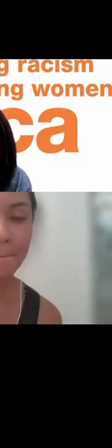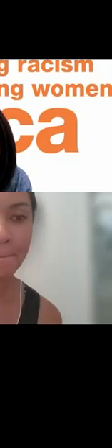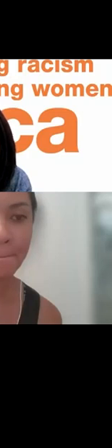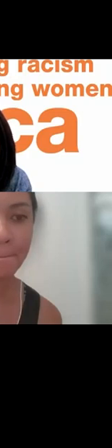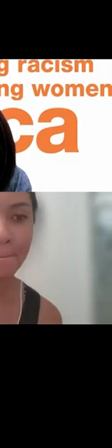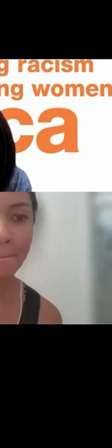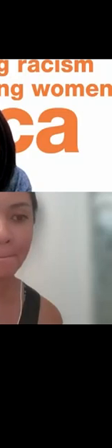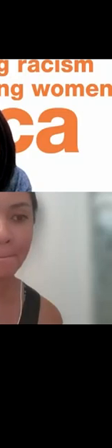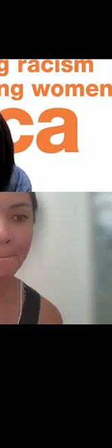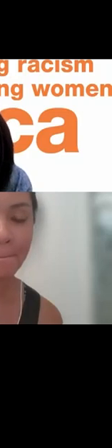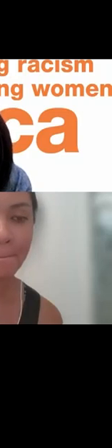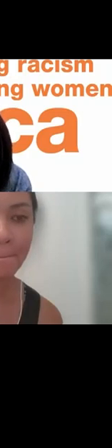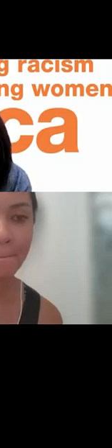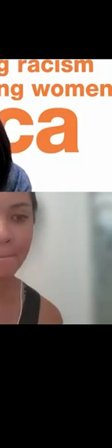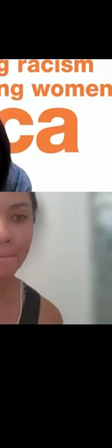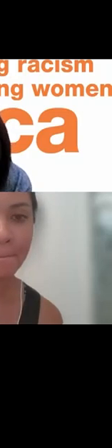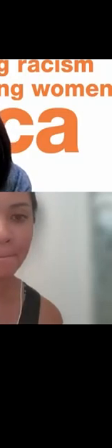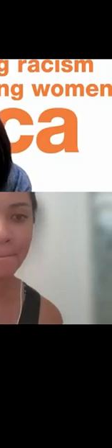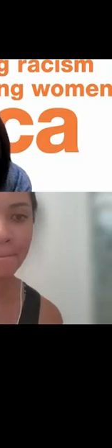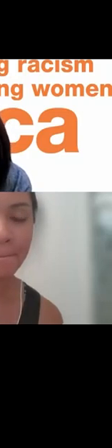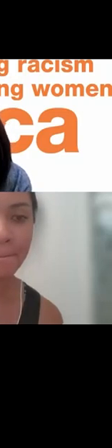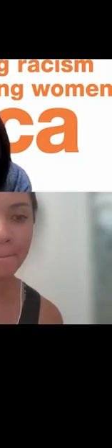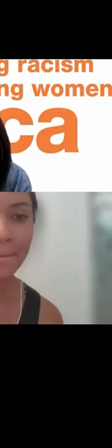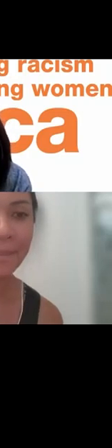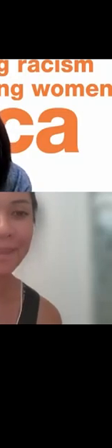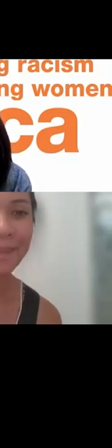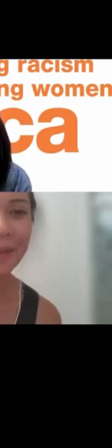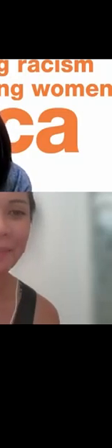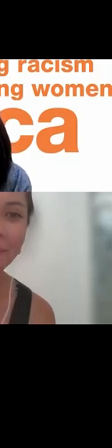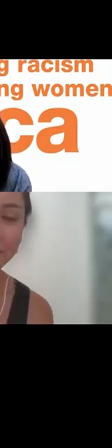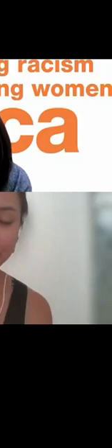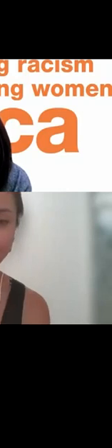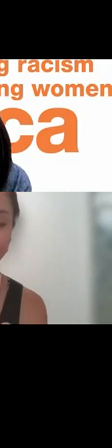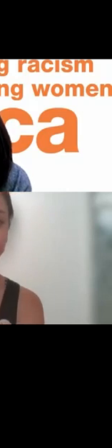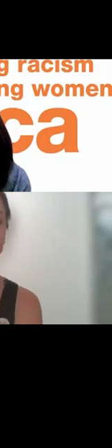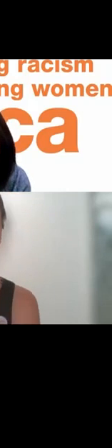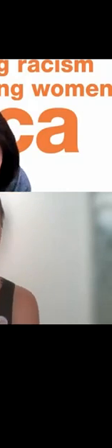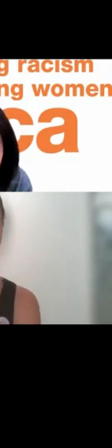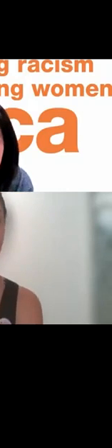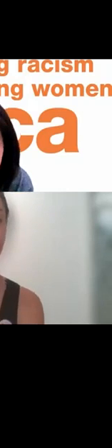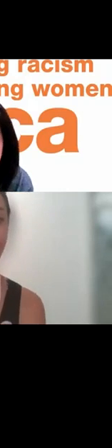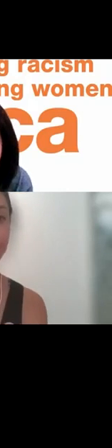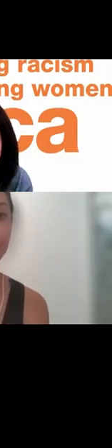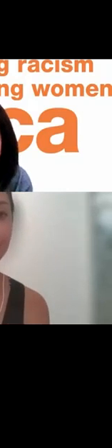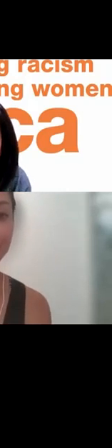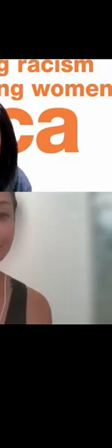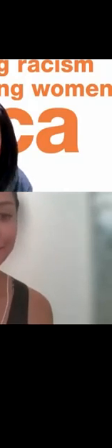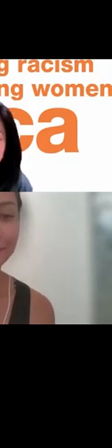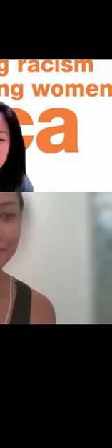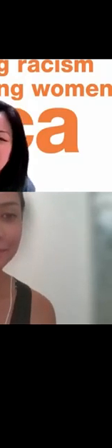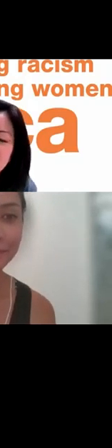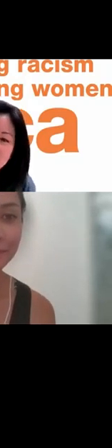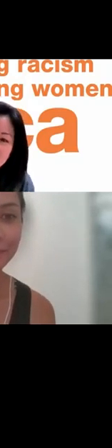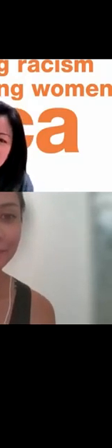had only positive things to say. They were very excited, and so there was nothing negative about the boutique, no